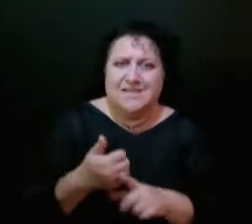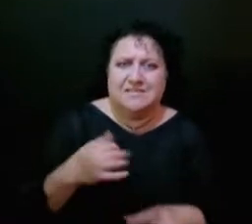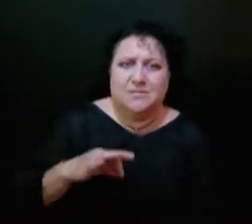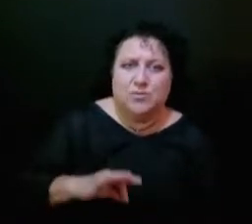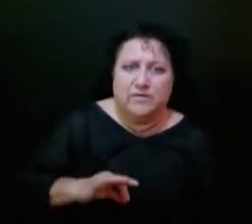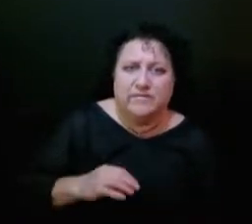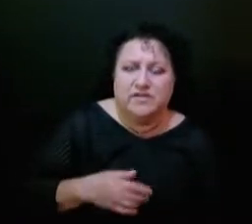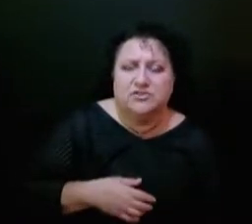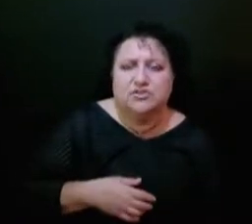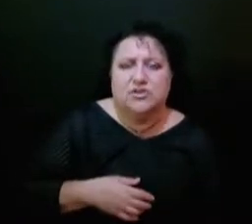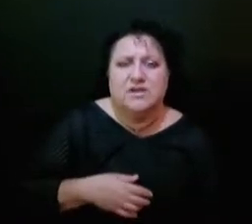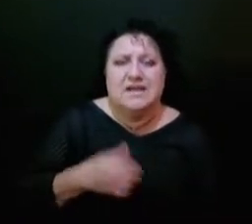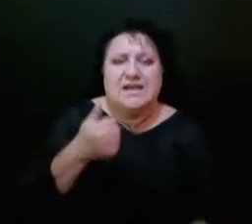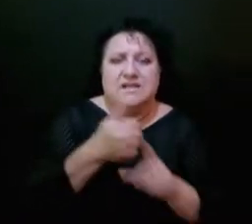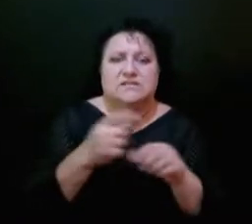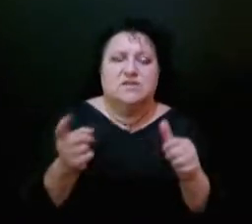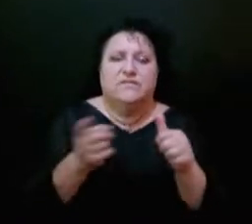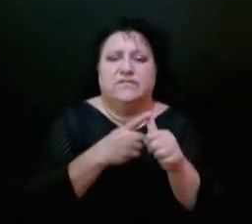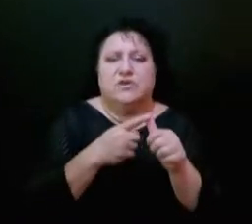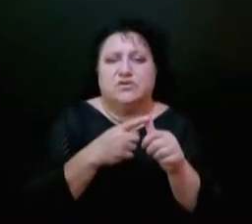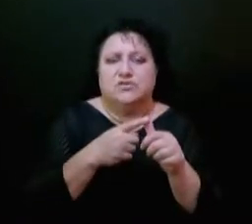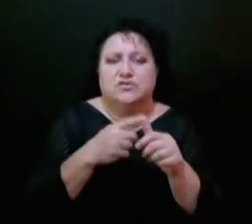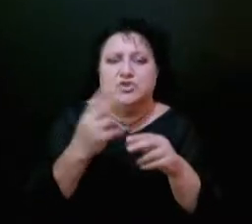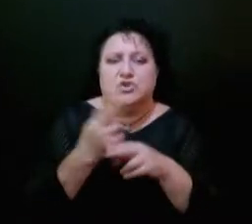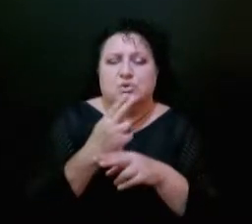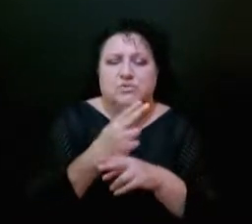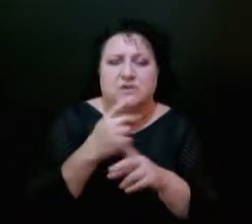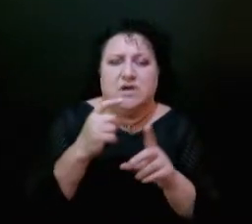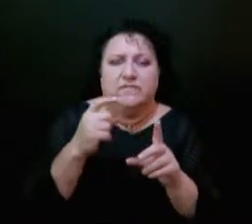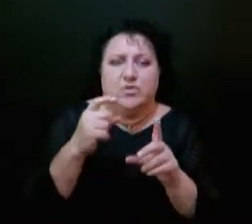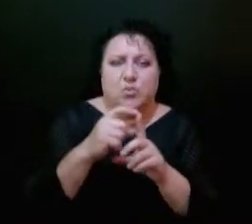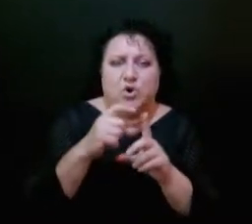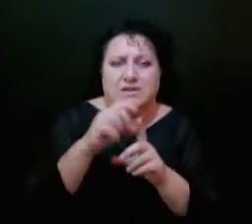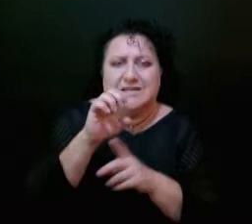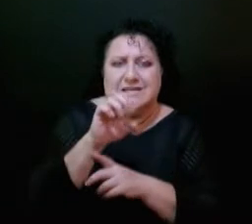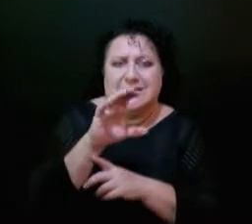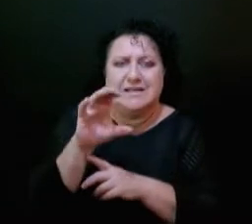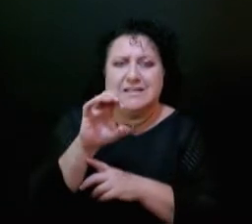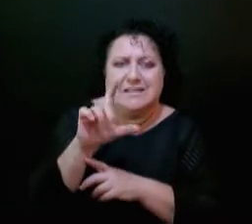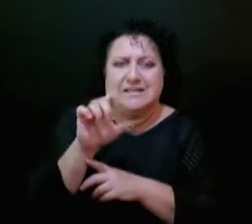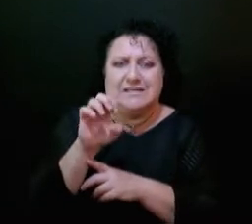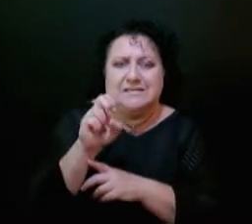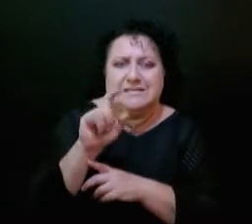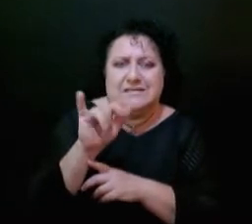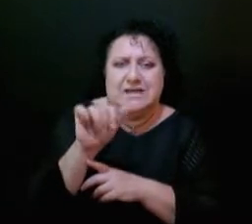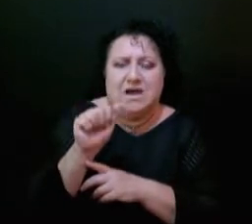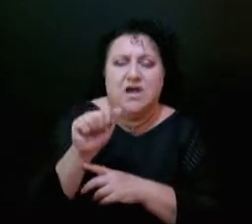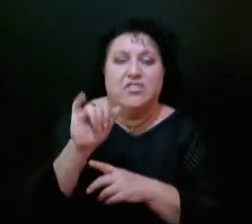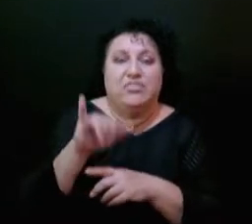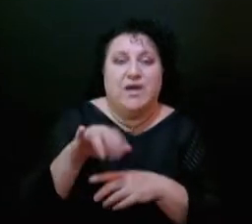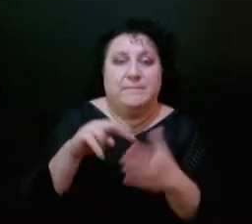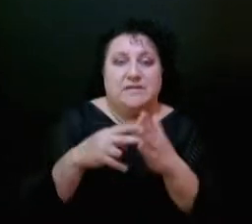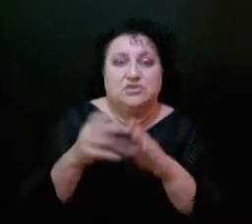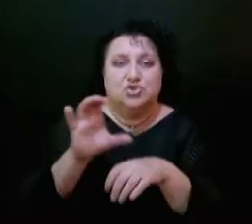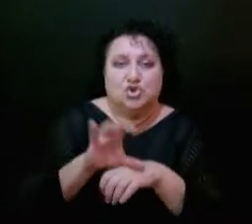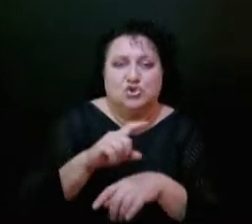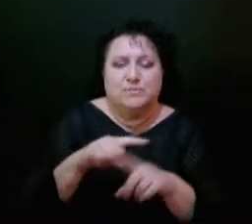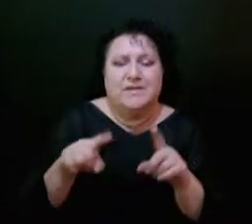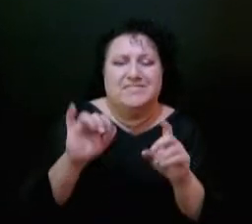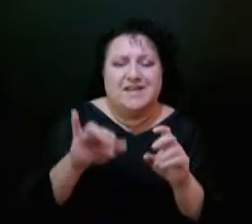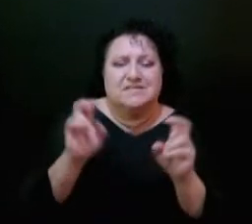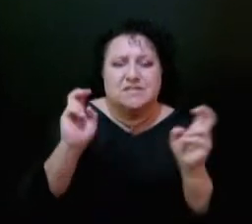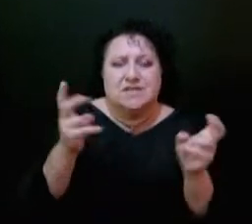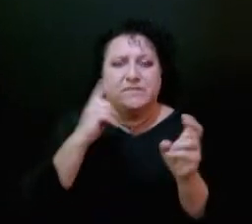first use of the word ecclesia, which means church, but it will become a major theme for the rest of Ephesians.